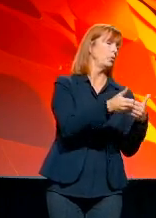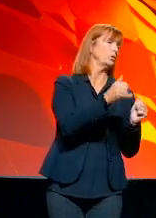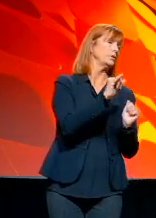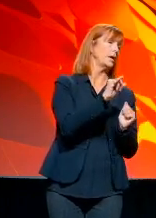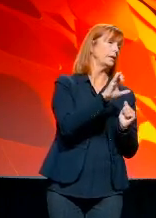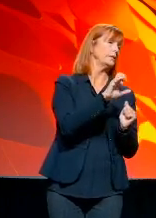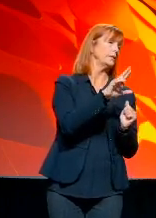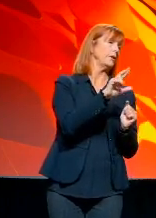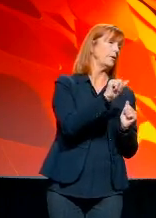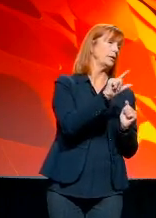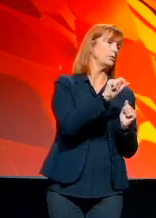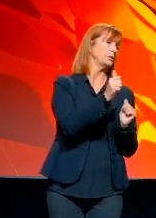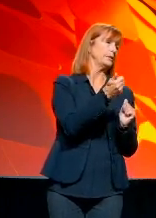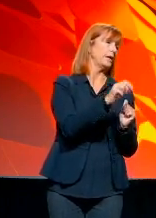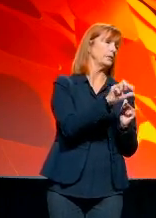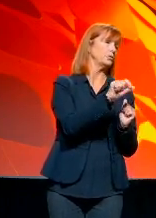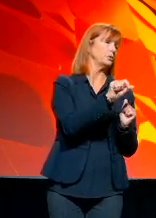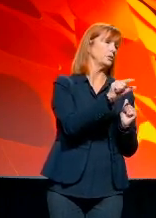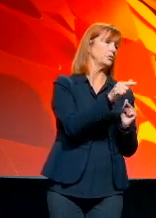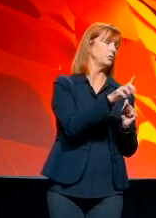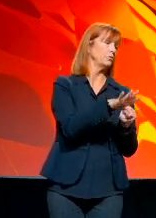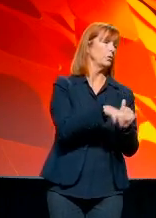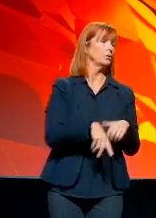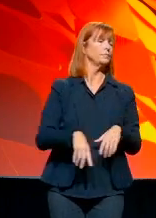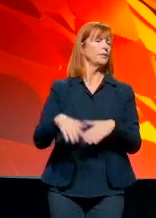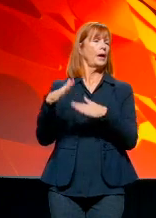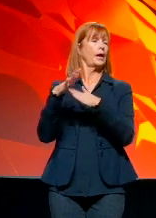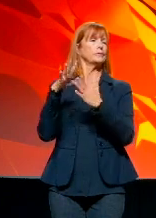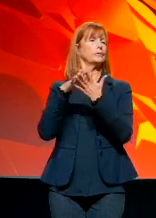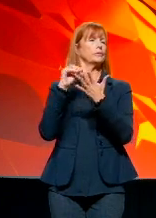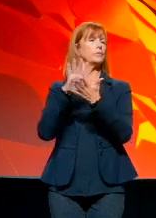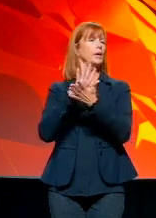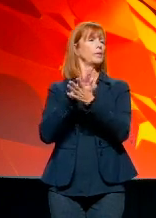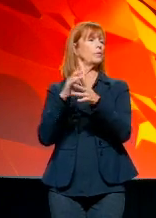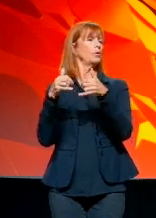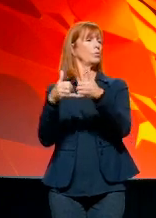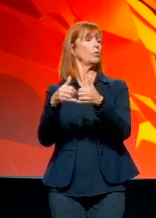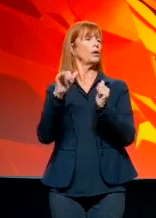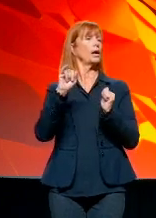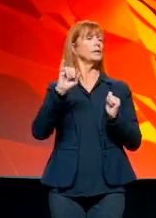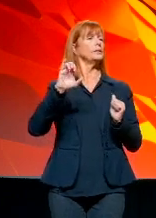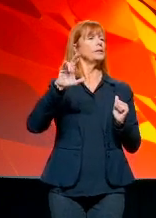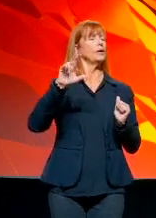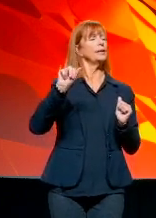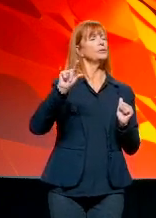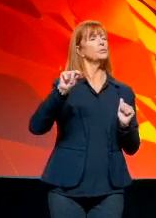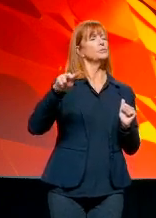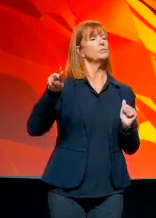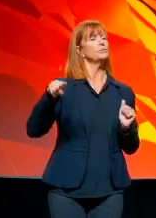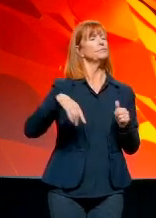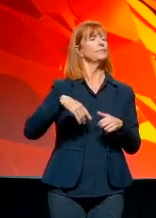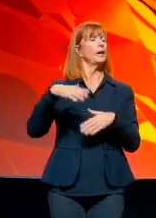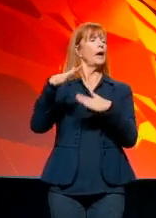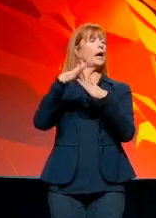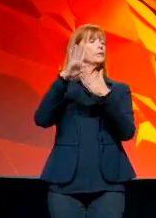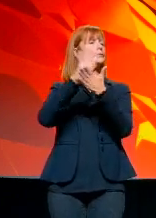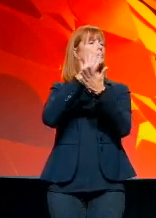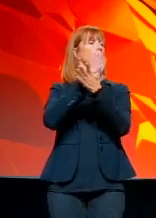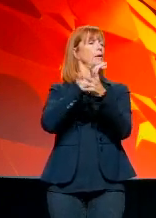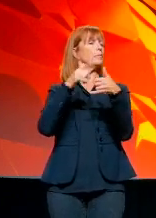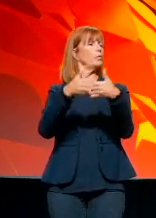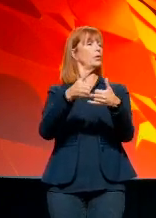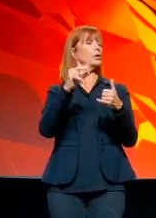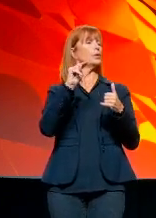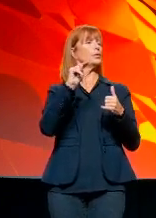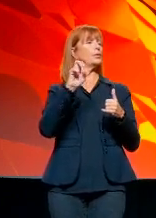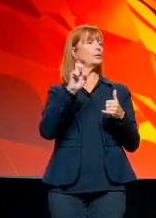and 2024, the Outstanding Learning Paper Award at ICRA 2022, and the Outstanding Paper Award at NeurIPS